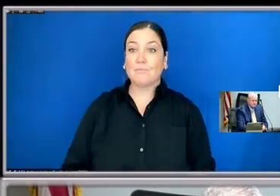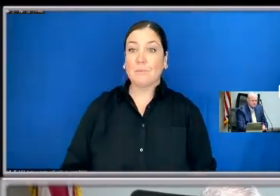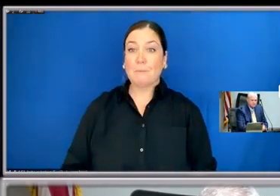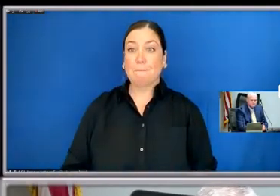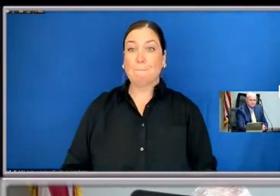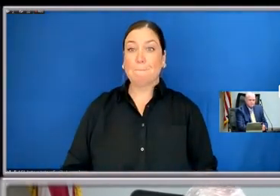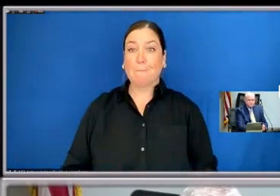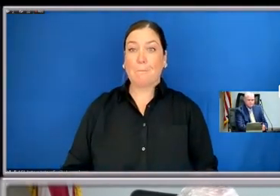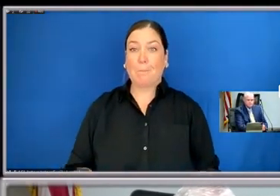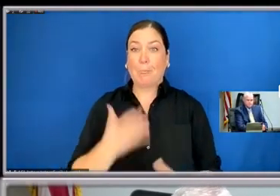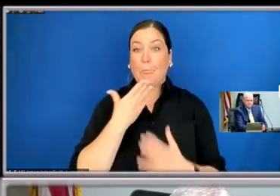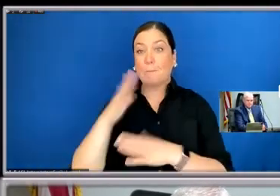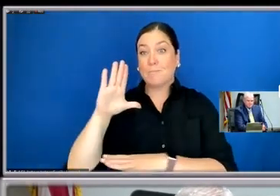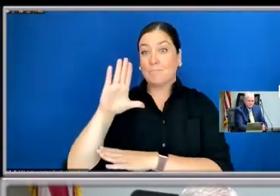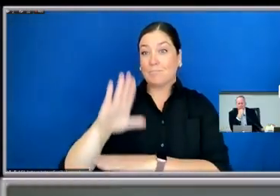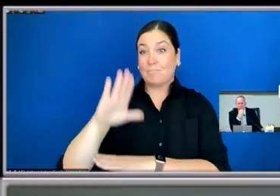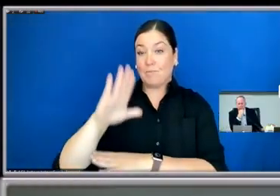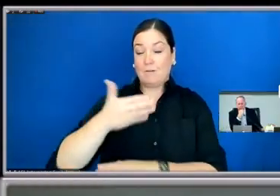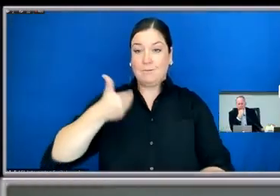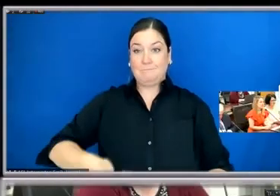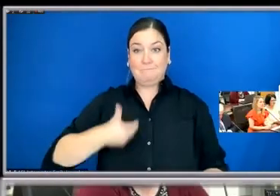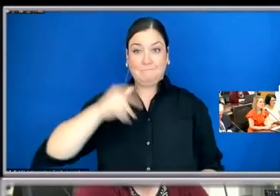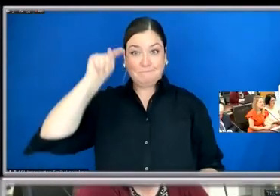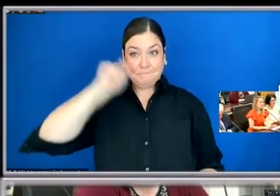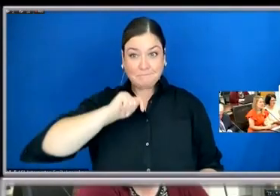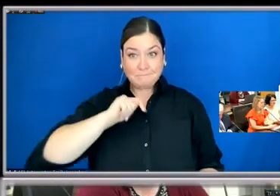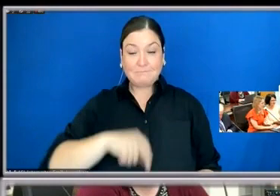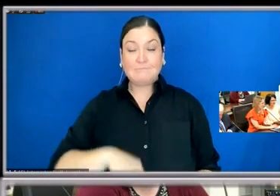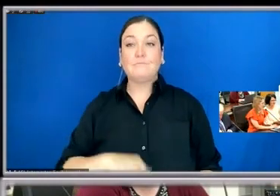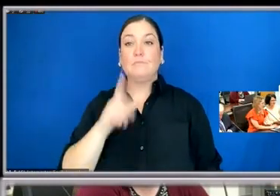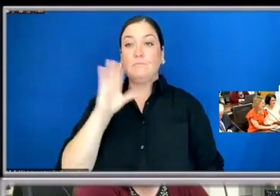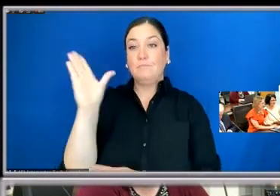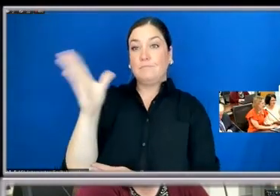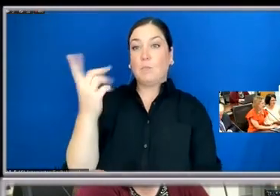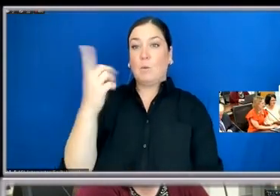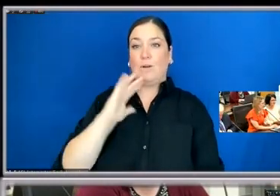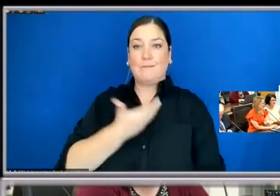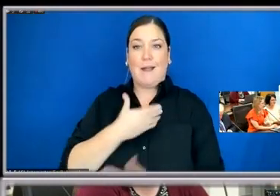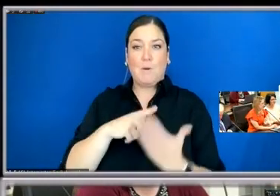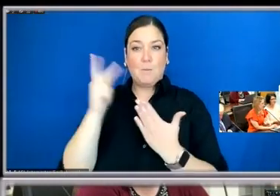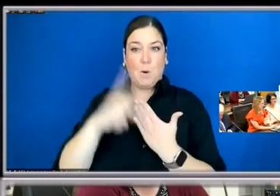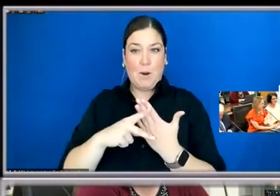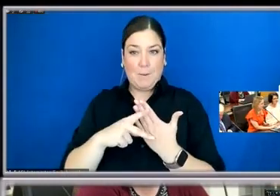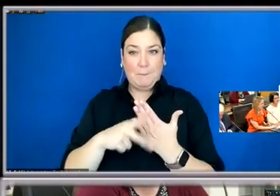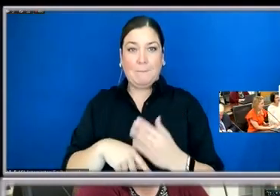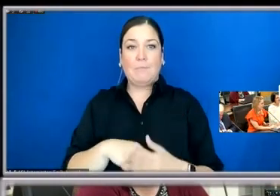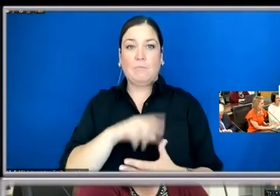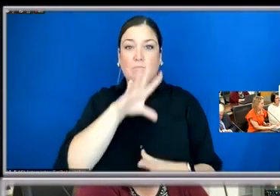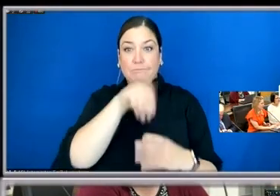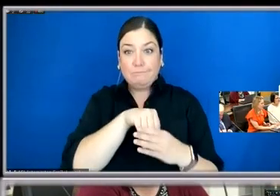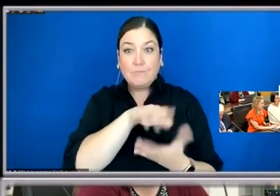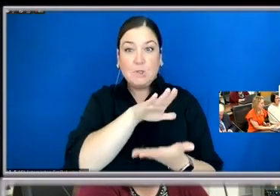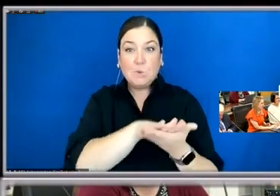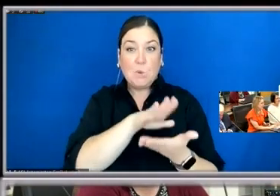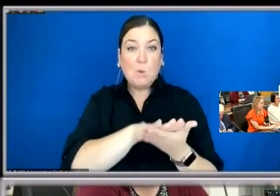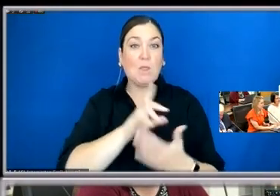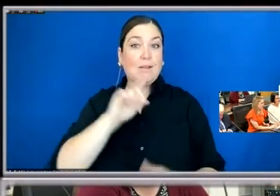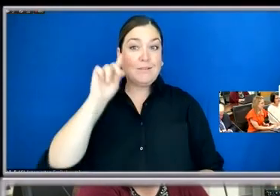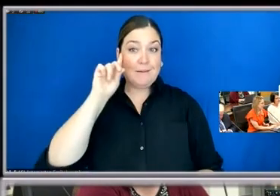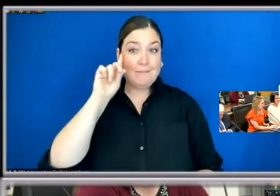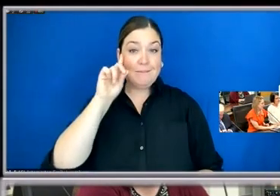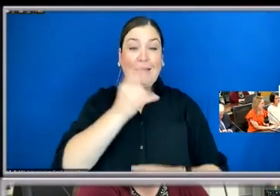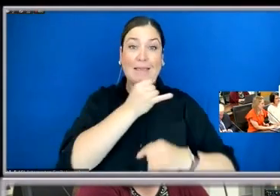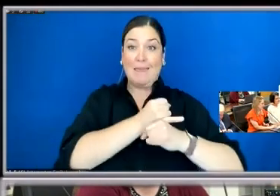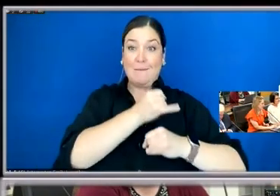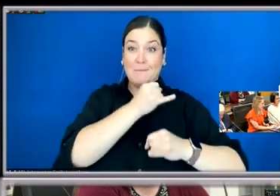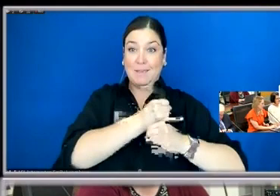Good afternoon. I'm Superintendent Tanner. I'm going to present today about one of our programs within the School for the Deaf. It's a campus program in the